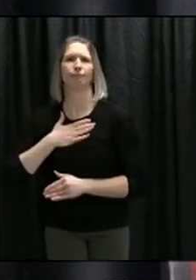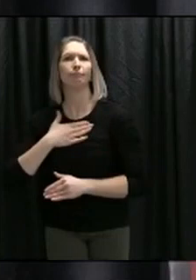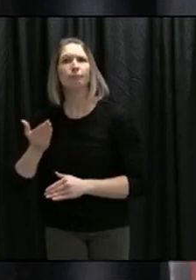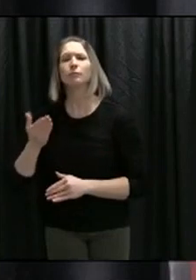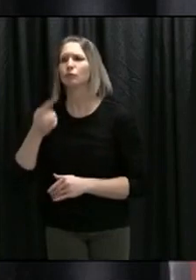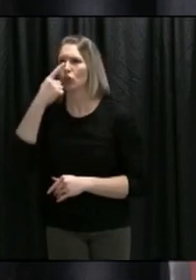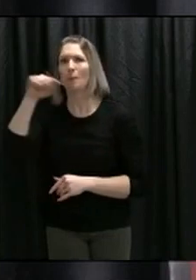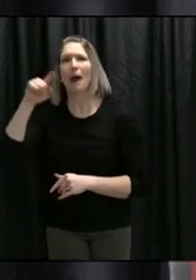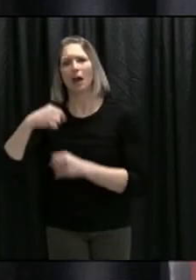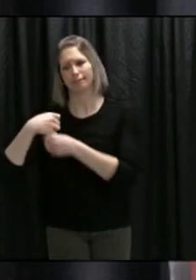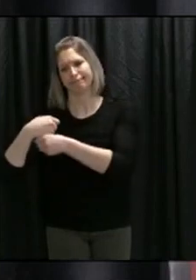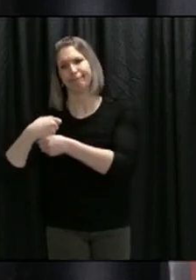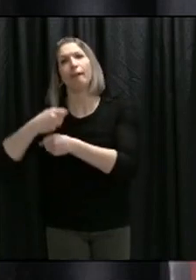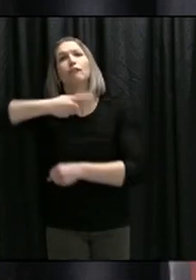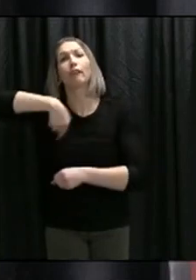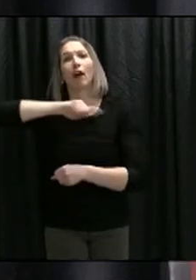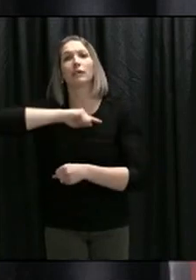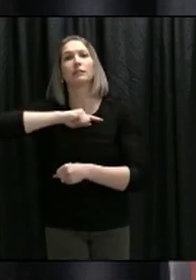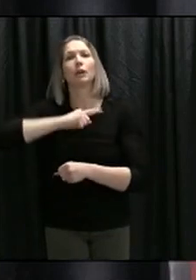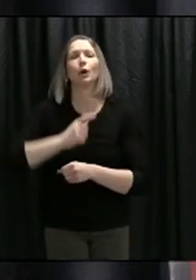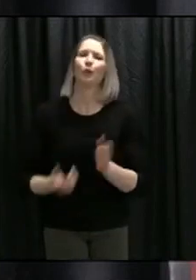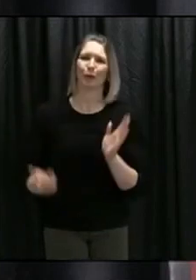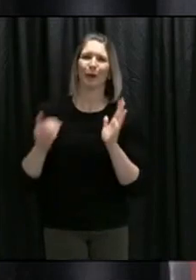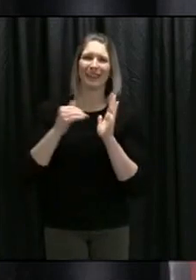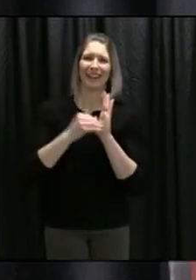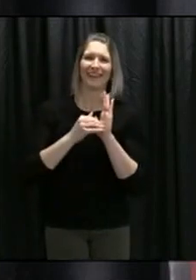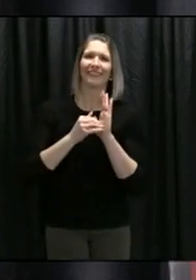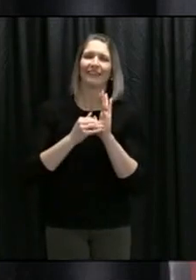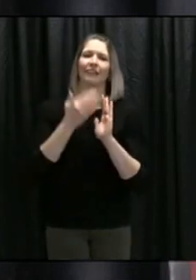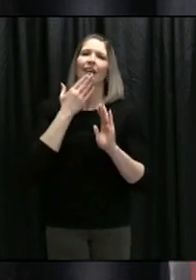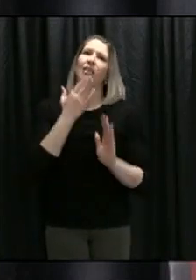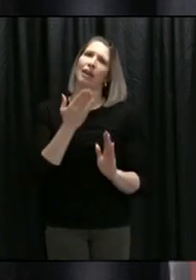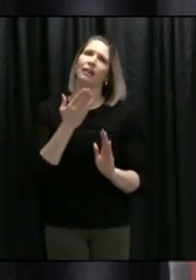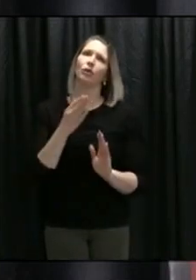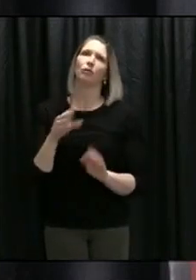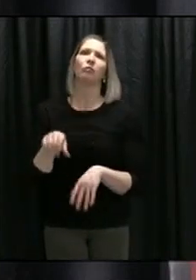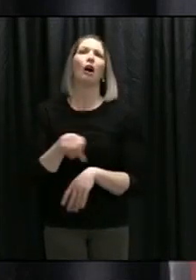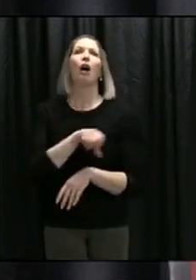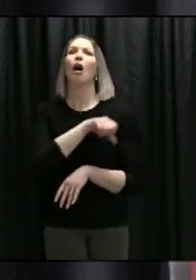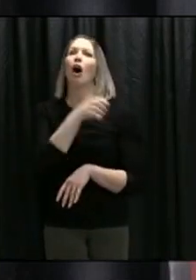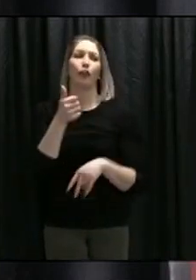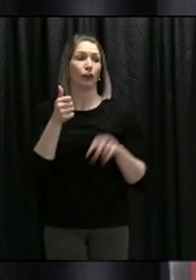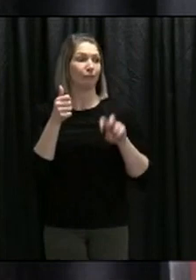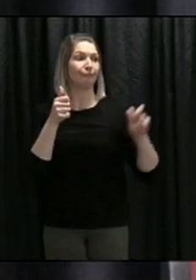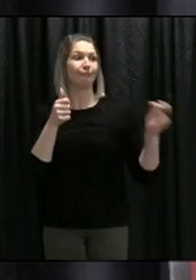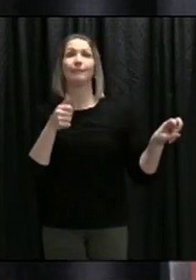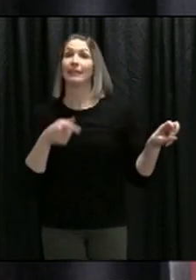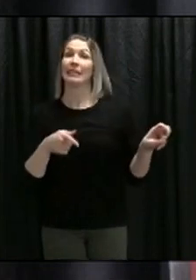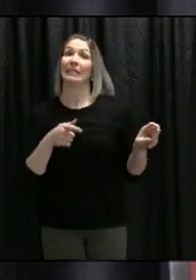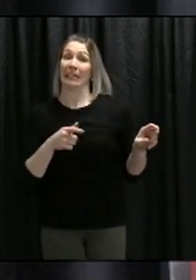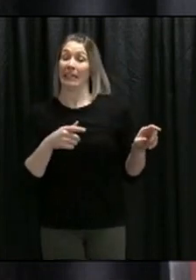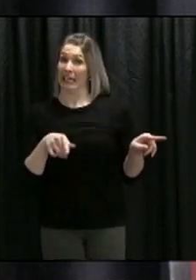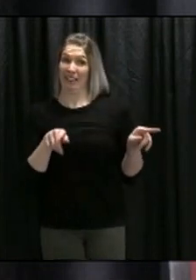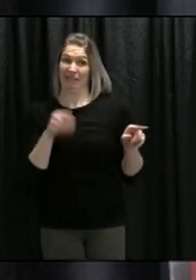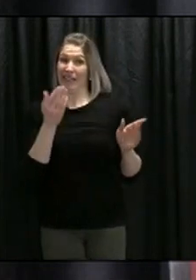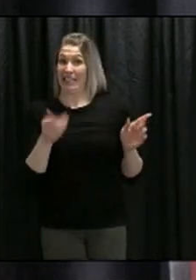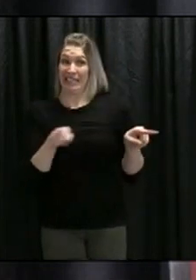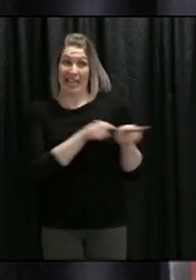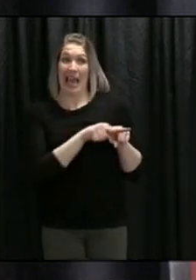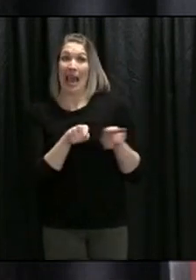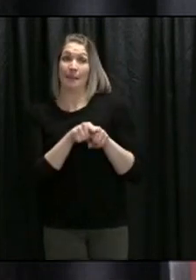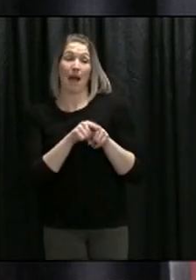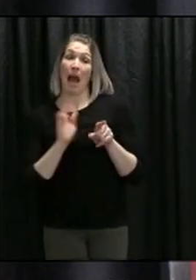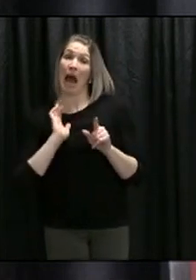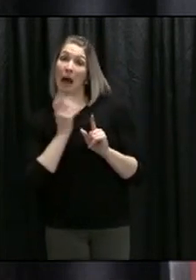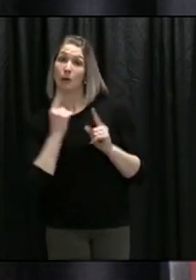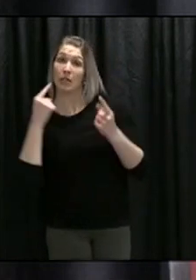better really than to emphasize again what my other panelists have said. Our success over the long haul depends